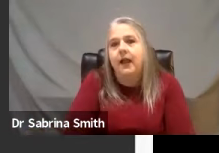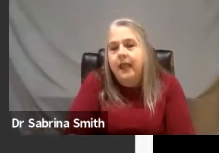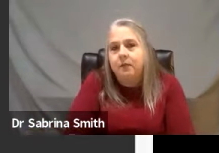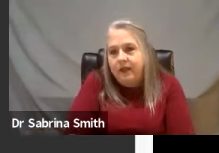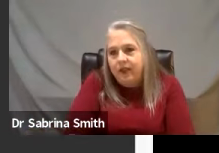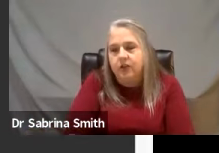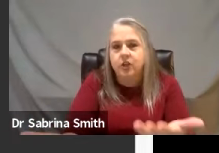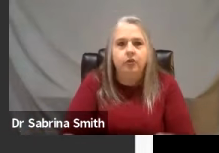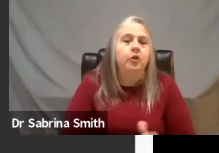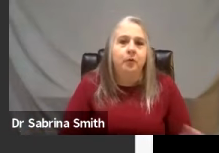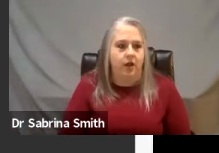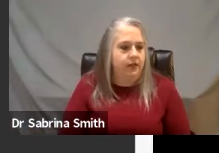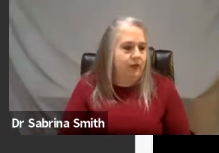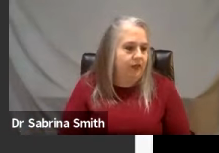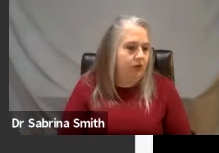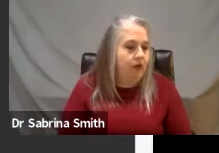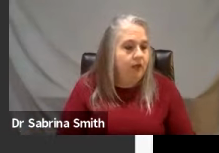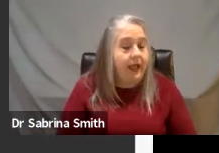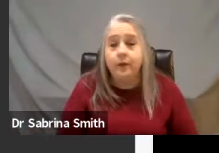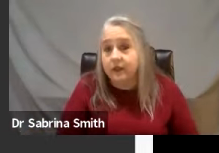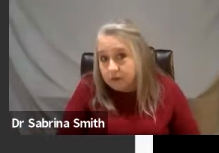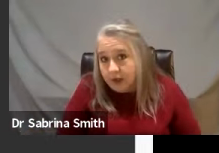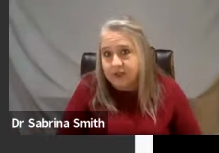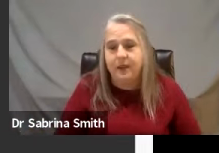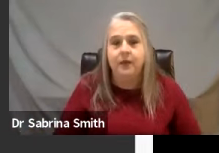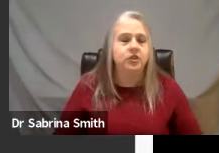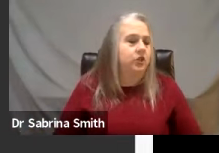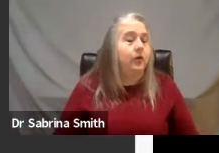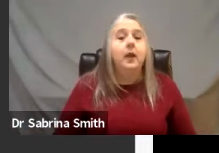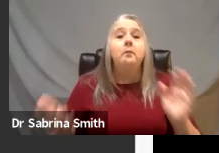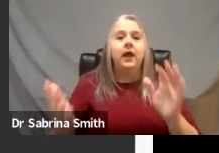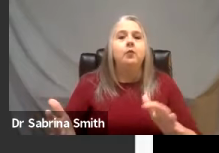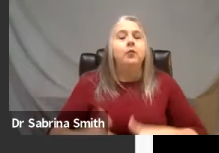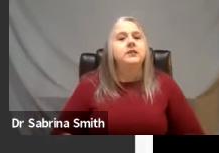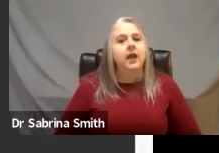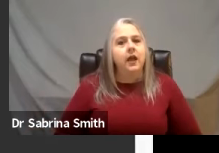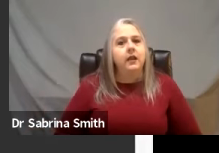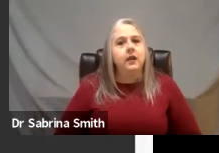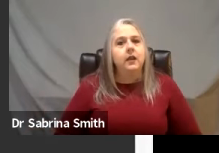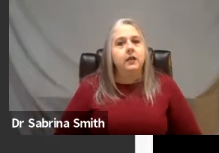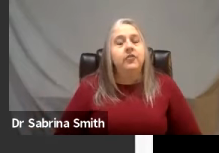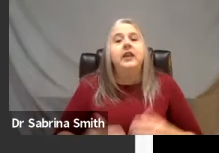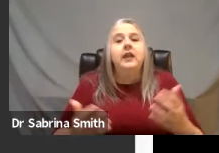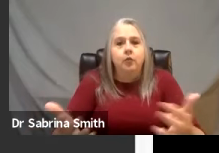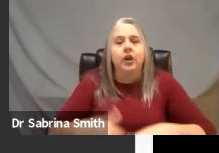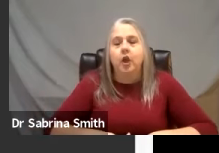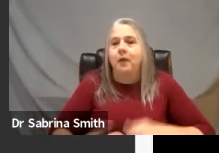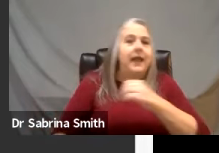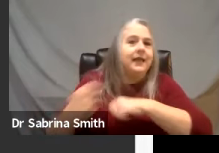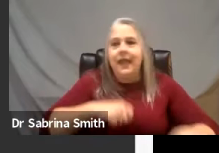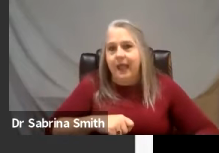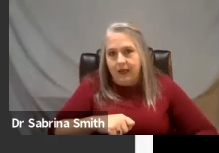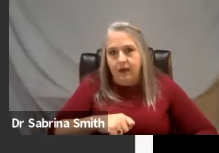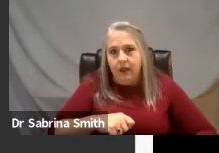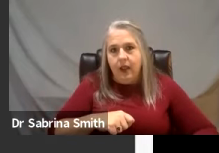obviously, I can't be there to go through your product with you like I would love to be able to do. But when we're done, then we're going to go